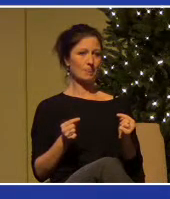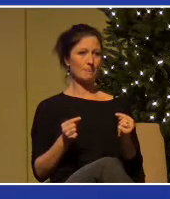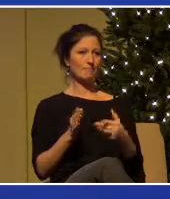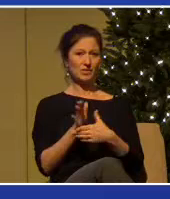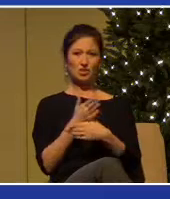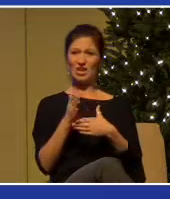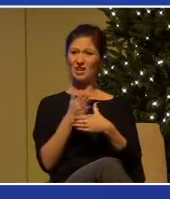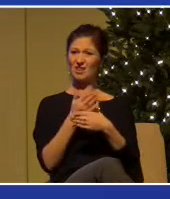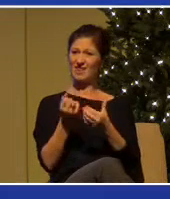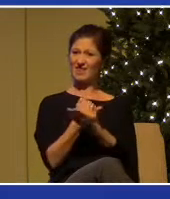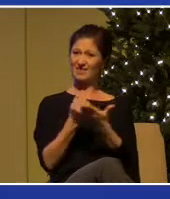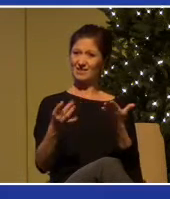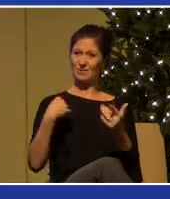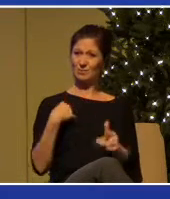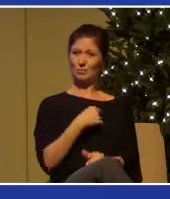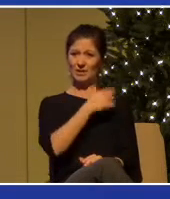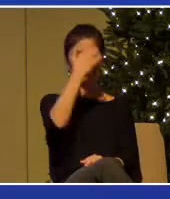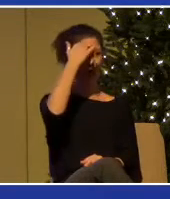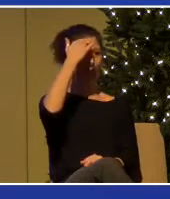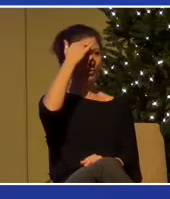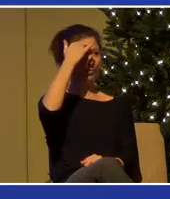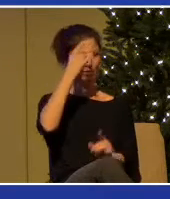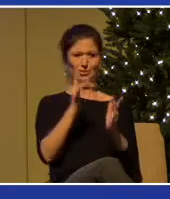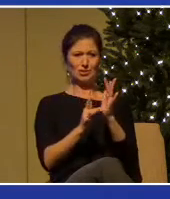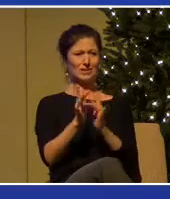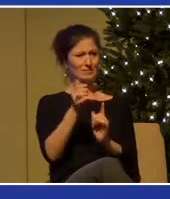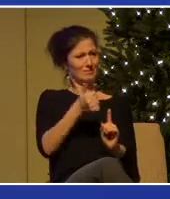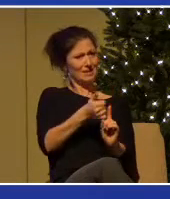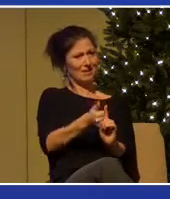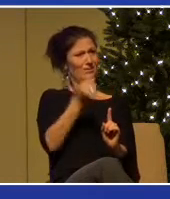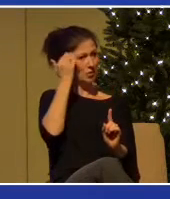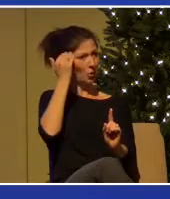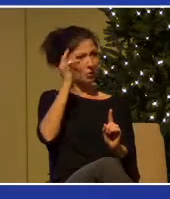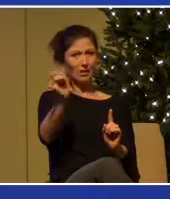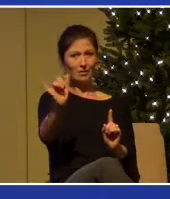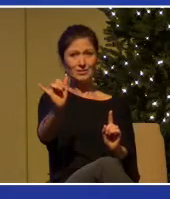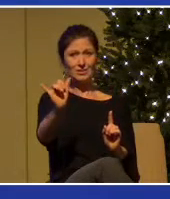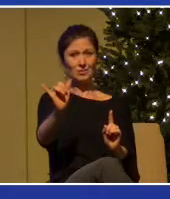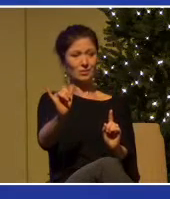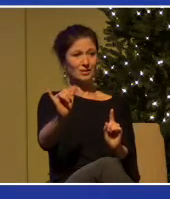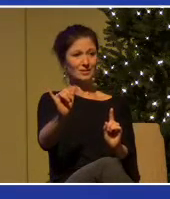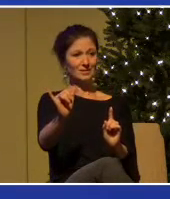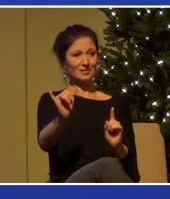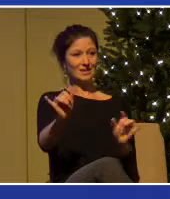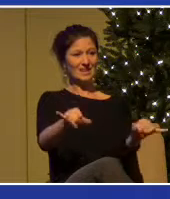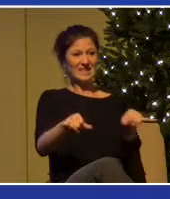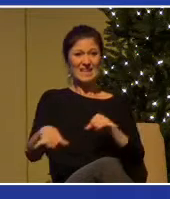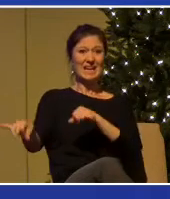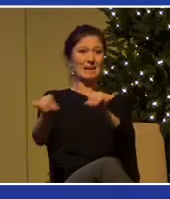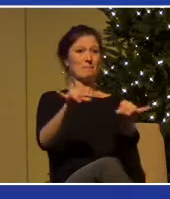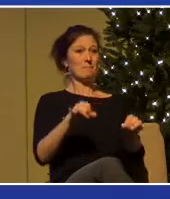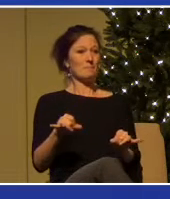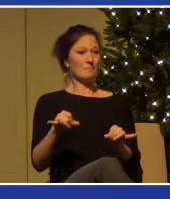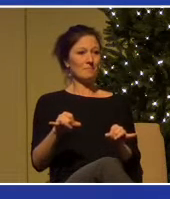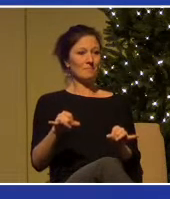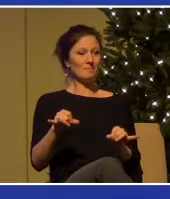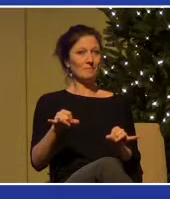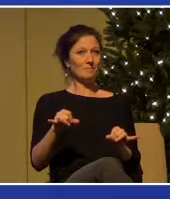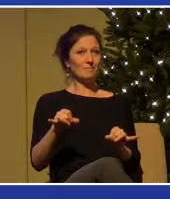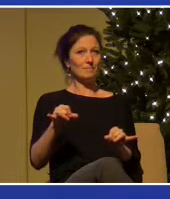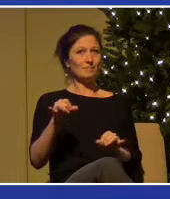Everything we know about life, he knows. Because God doesn't know it just